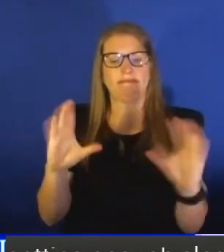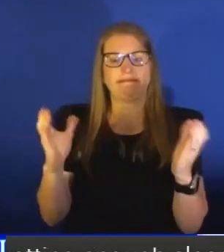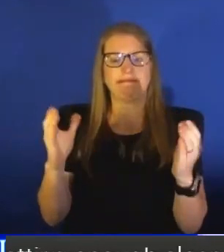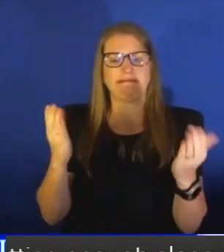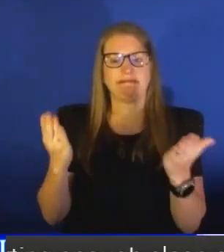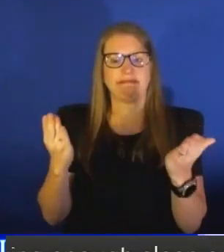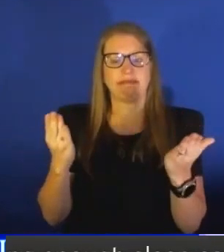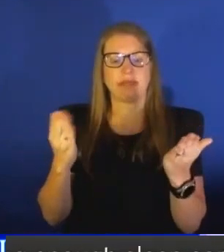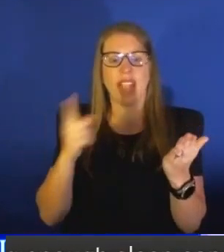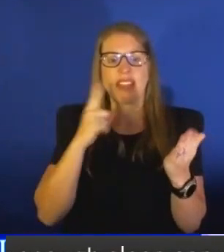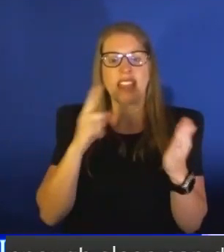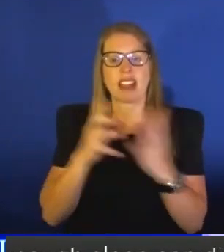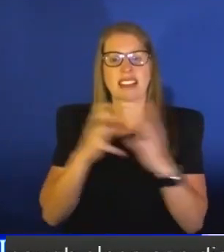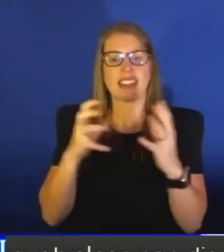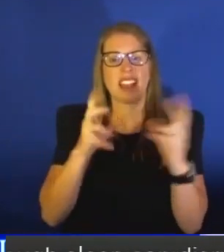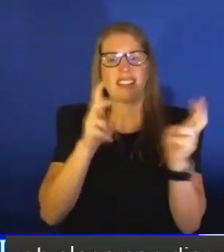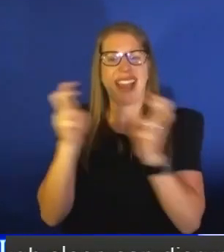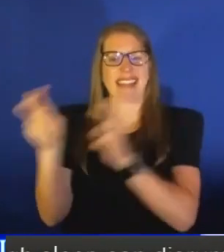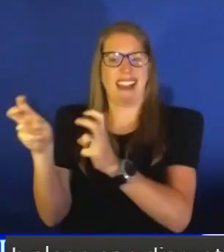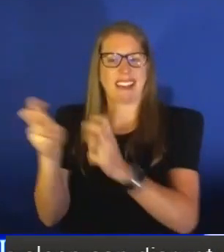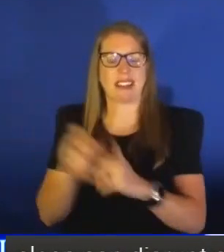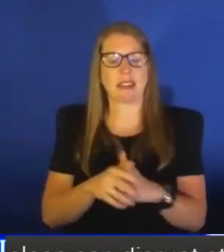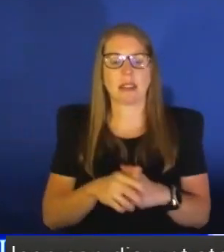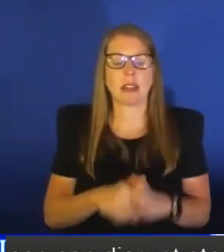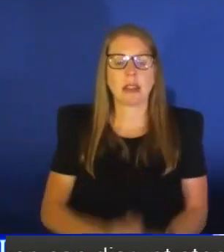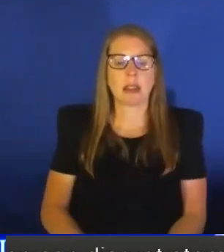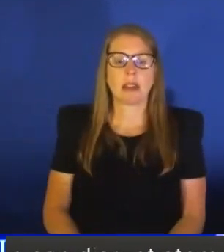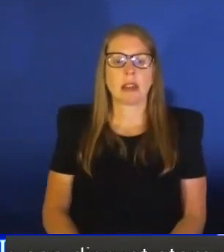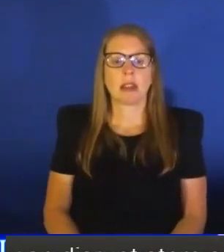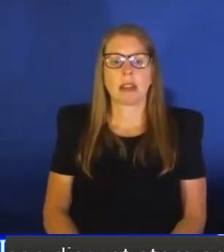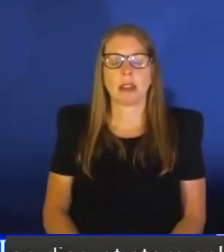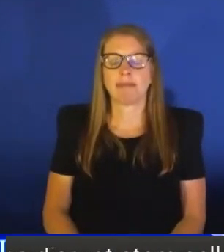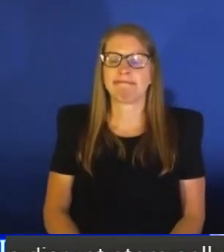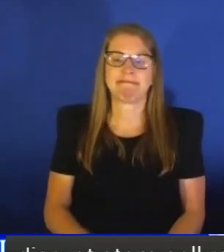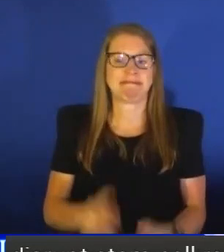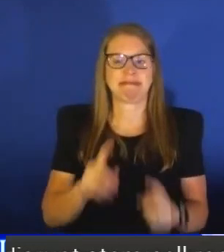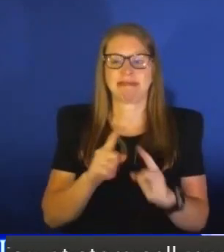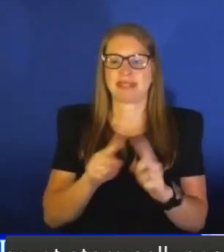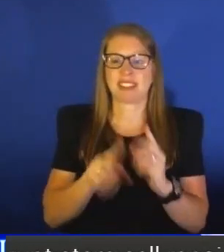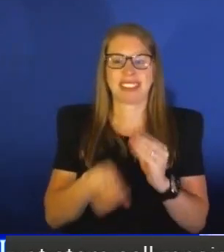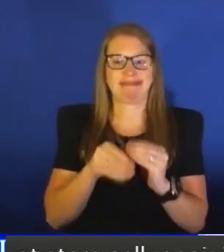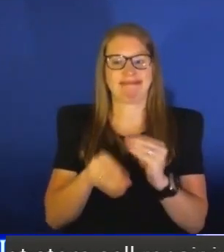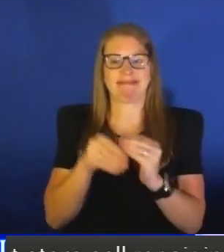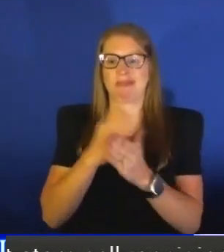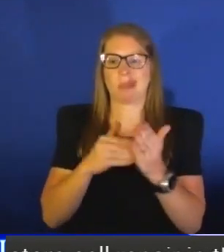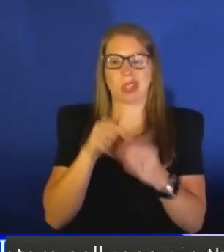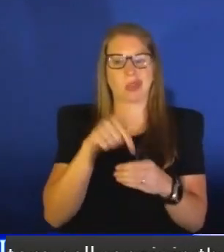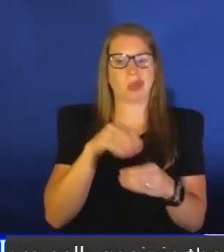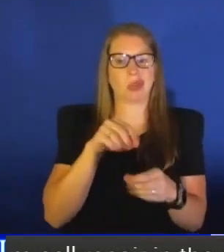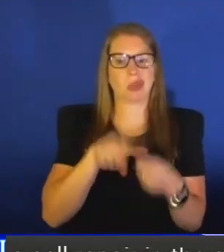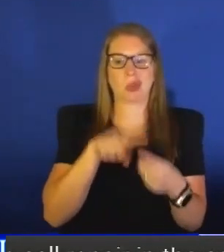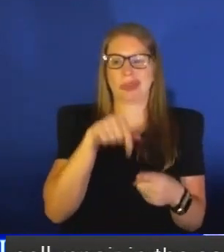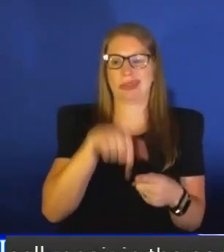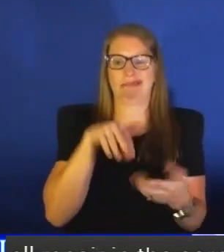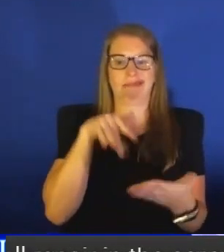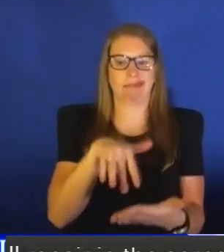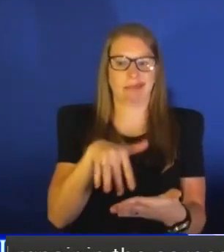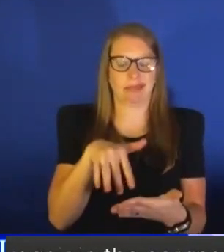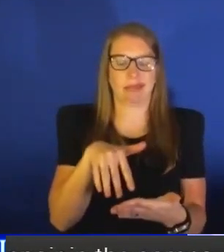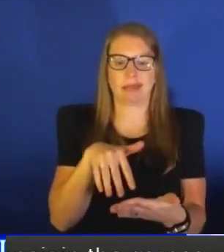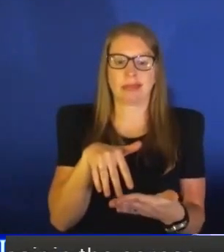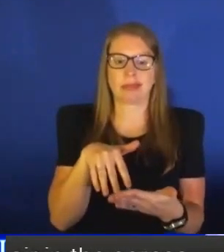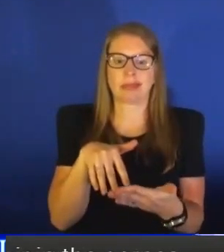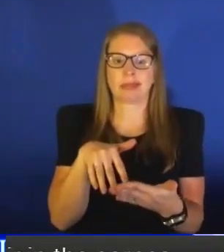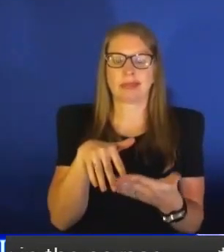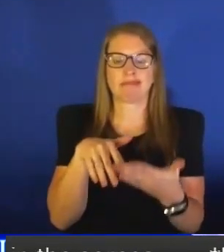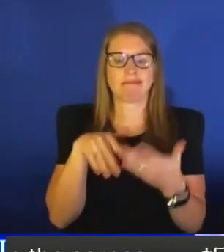headline. So first of all, there are quite a bit of caveats to this study. It is mostly all